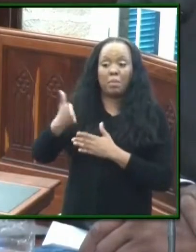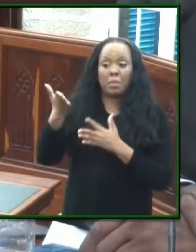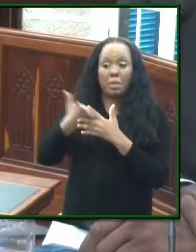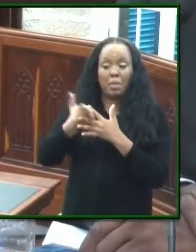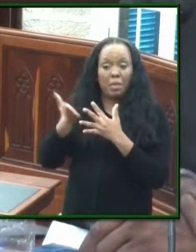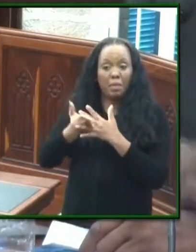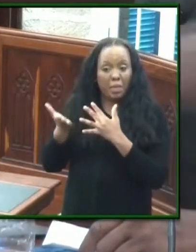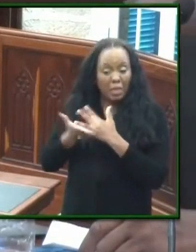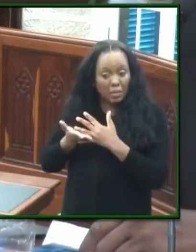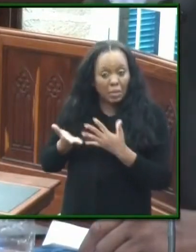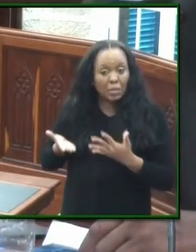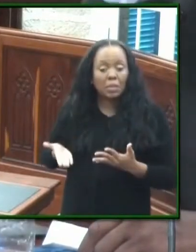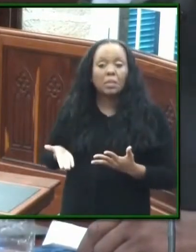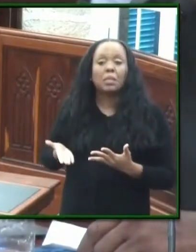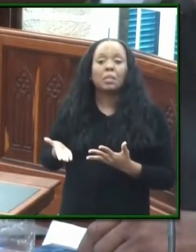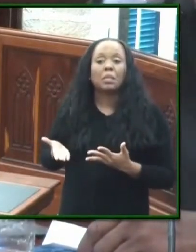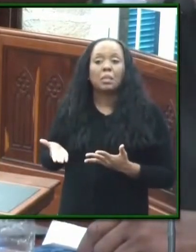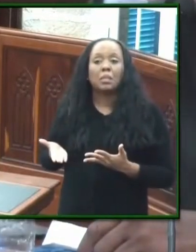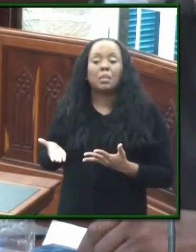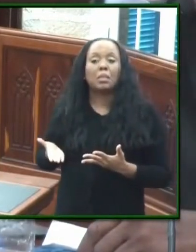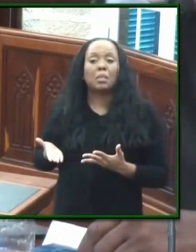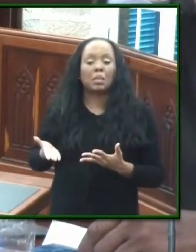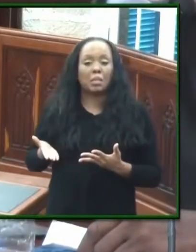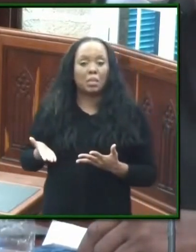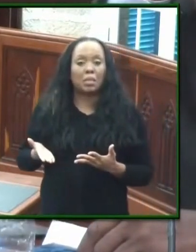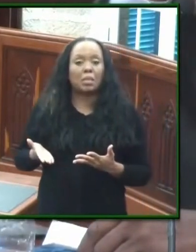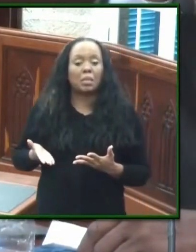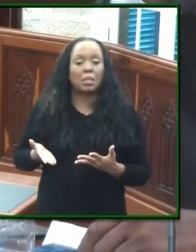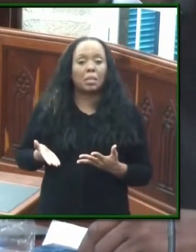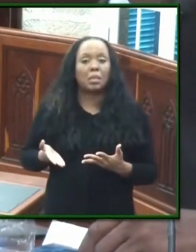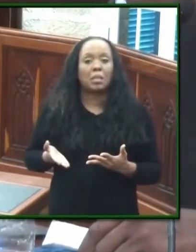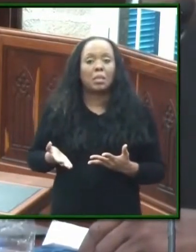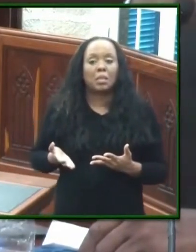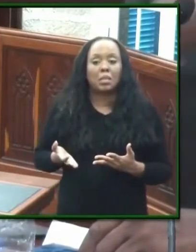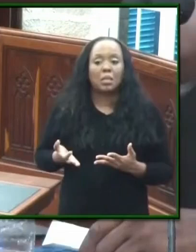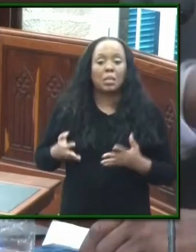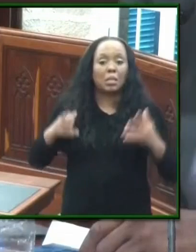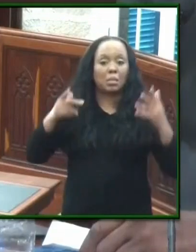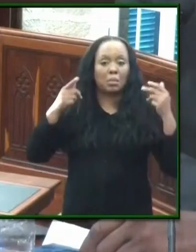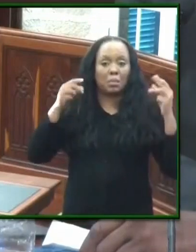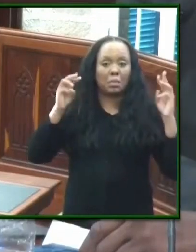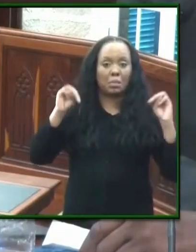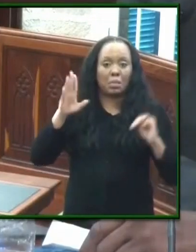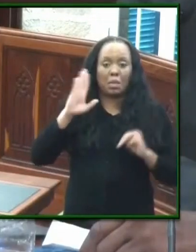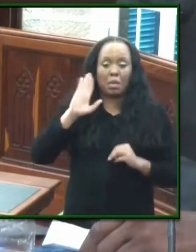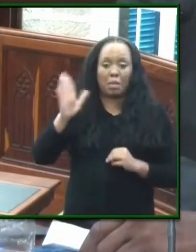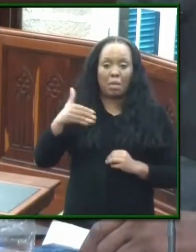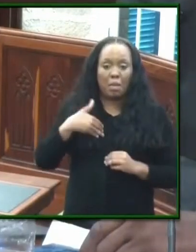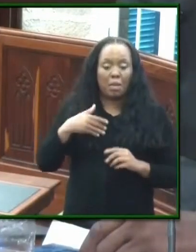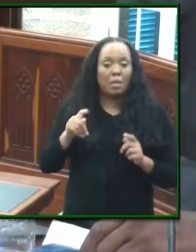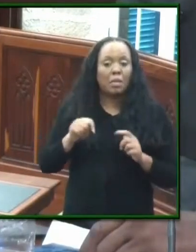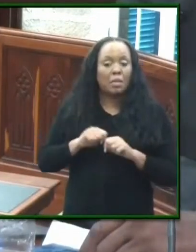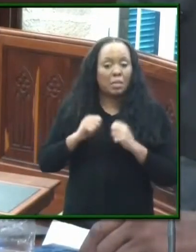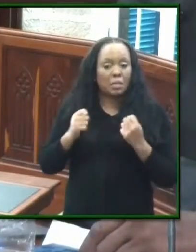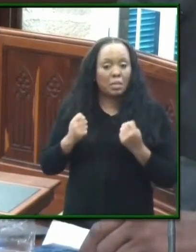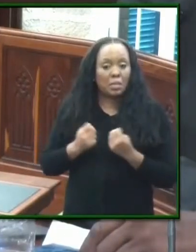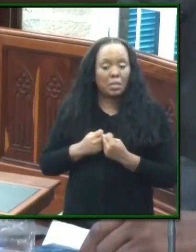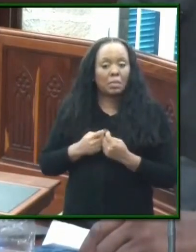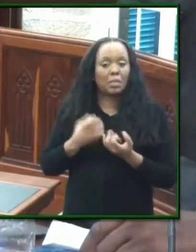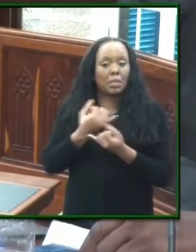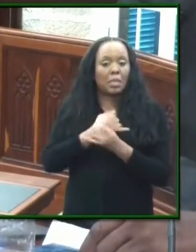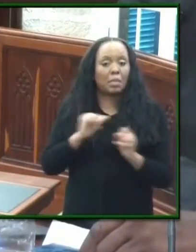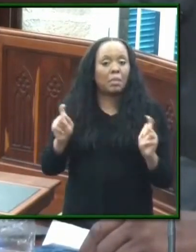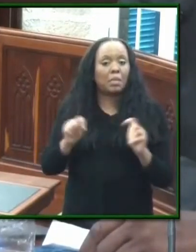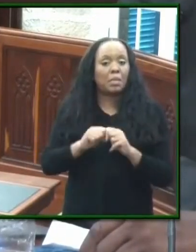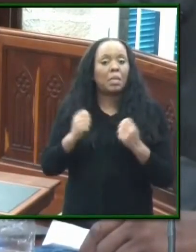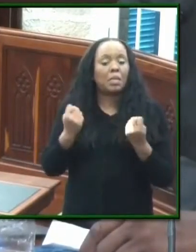them. Then the Prime Minister will converge our team, an independent team, to do